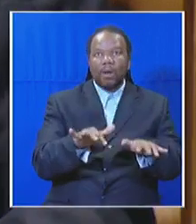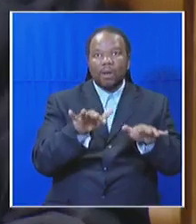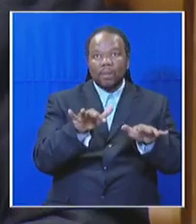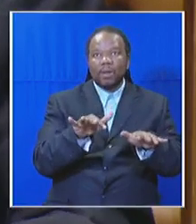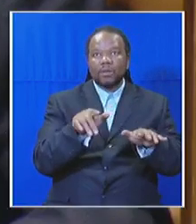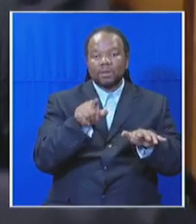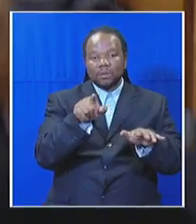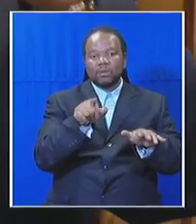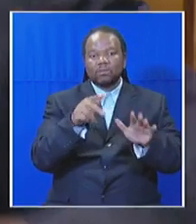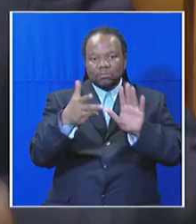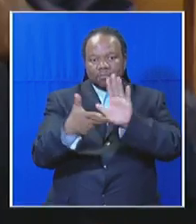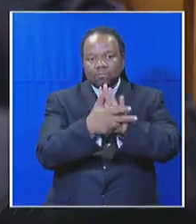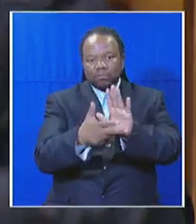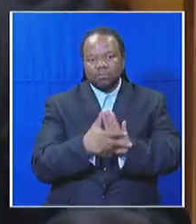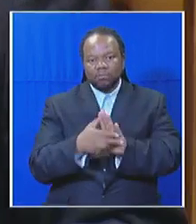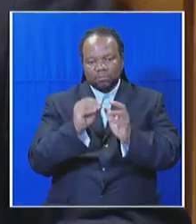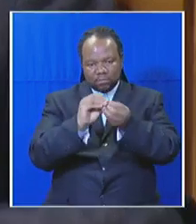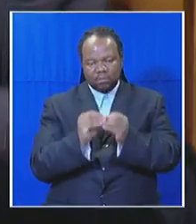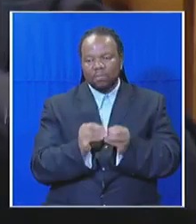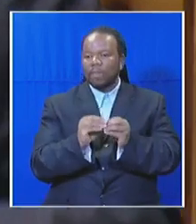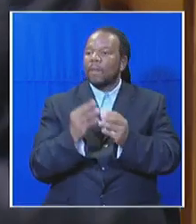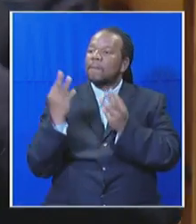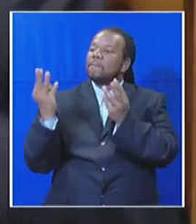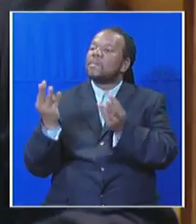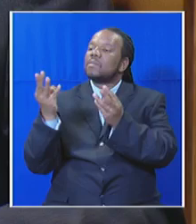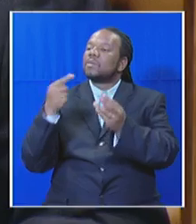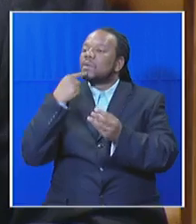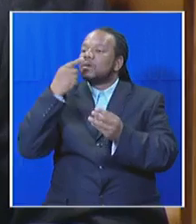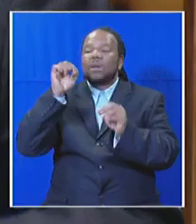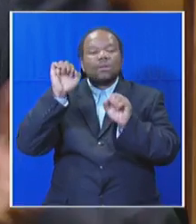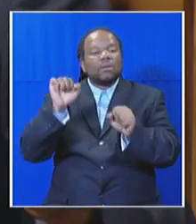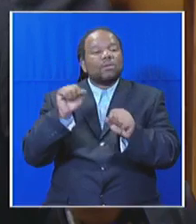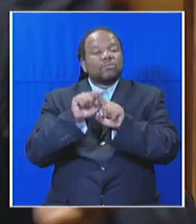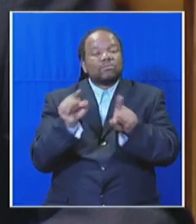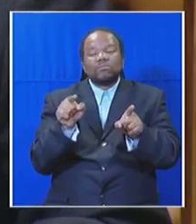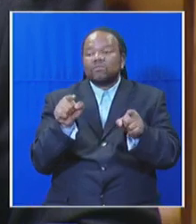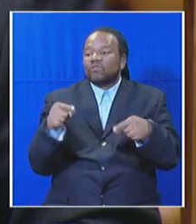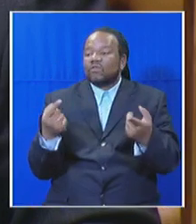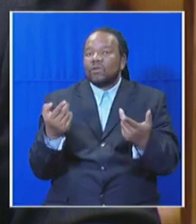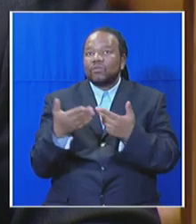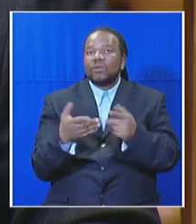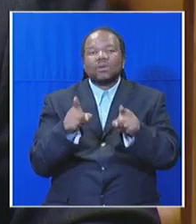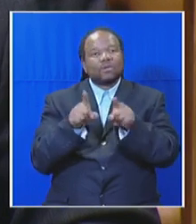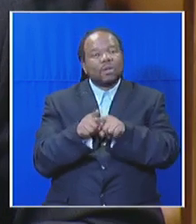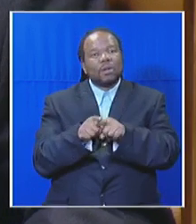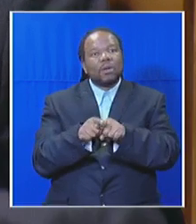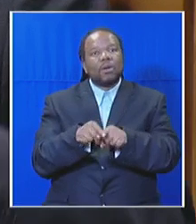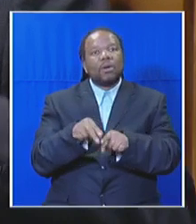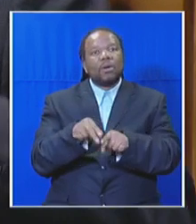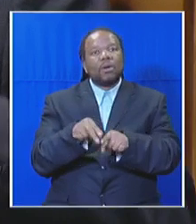that legal because the people have said so. So there are different circumstances. That has just happened in Rwanda.